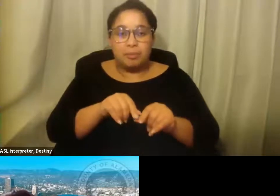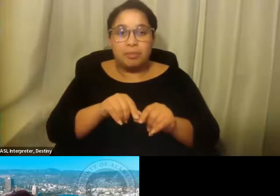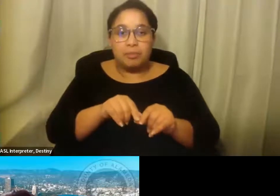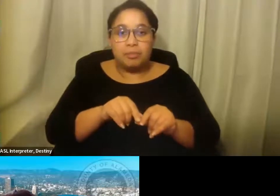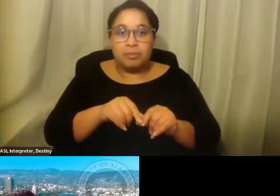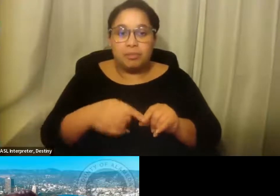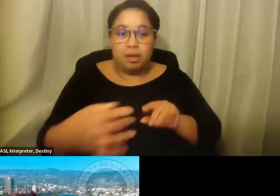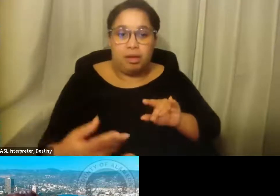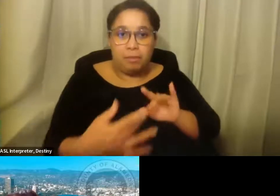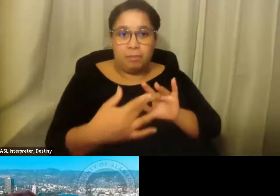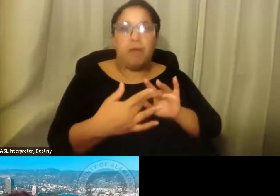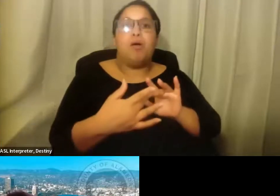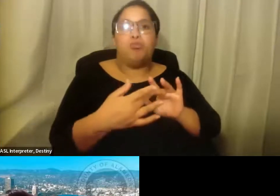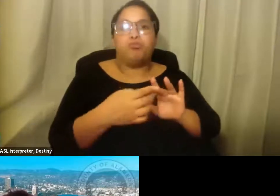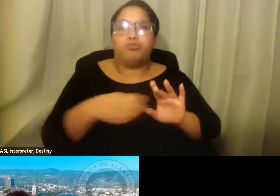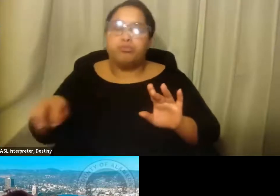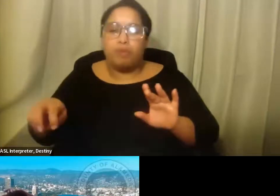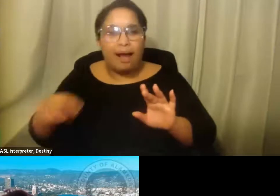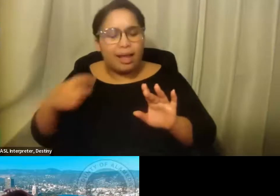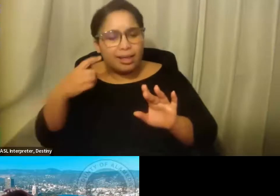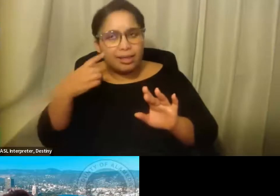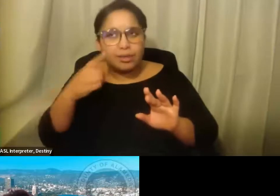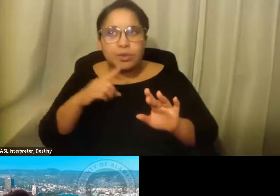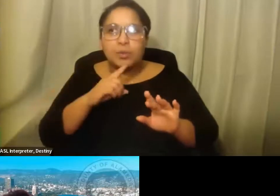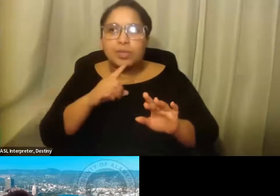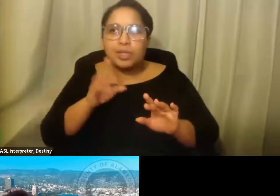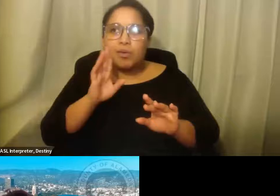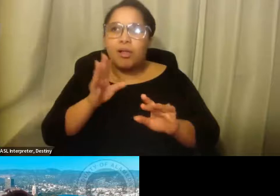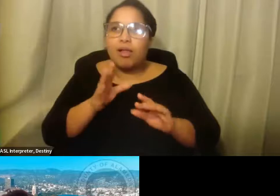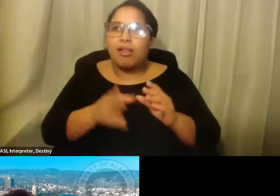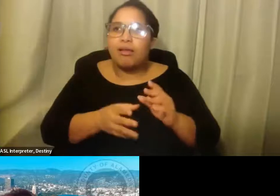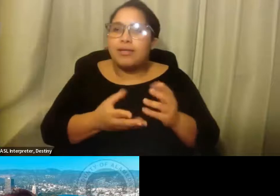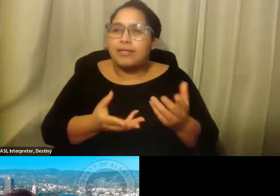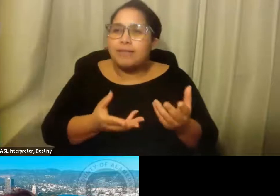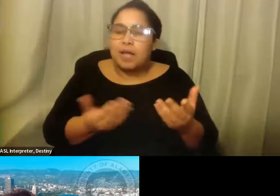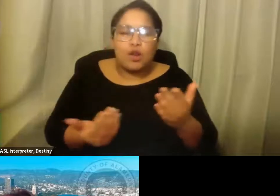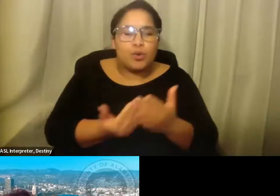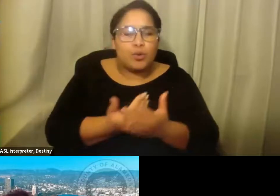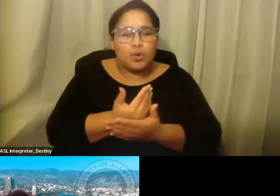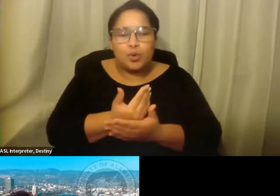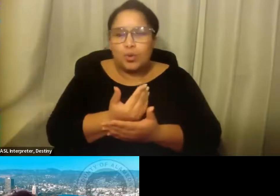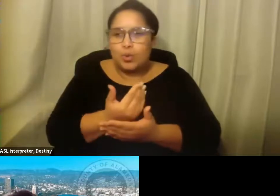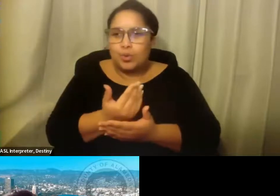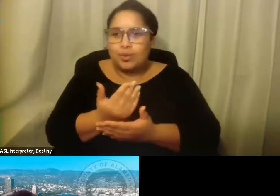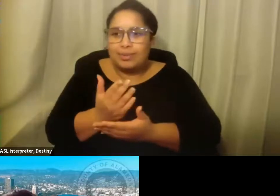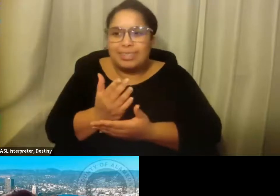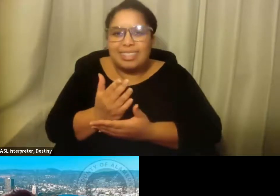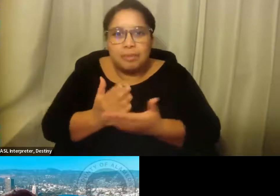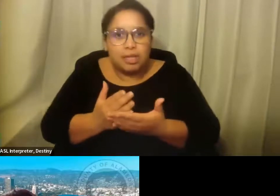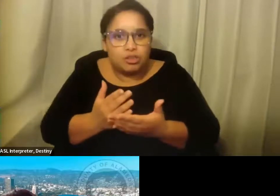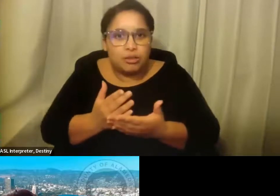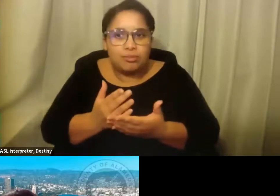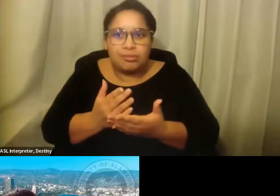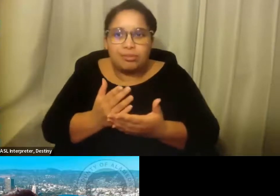to bring a new dimension to our emergency care. So I just want to say that